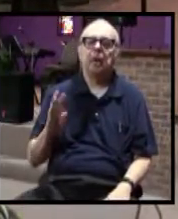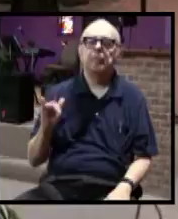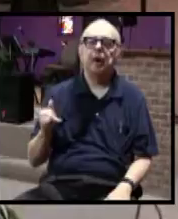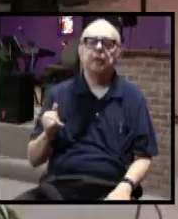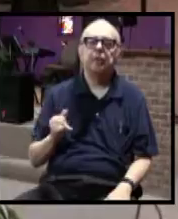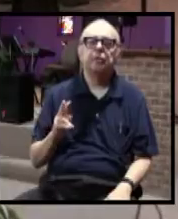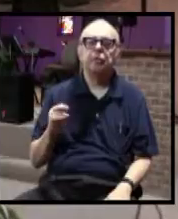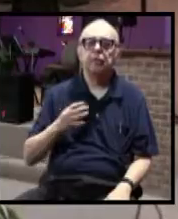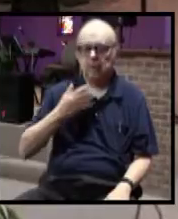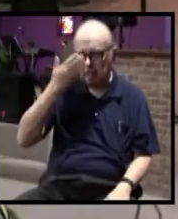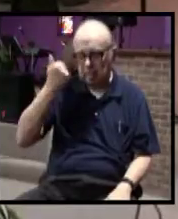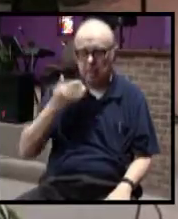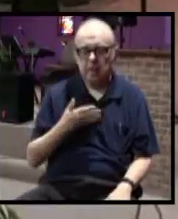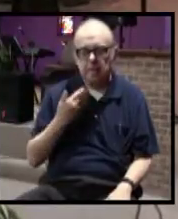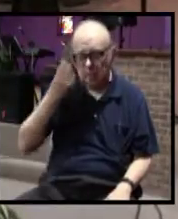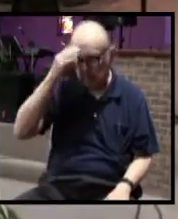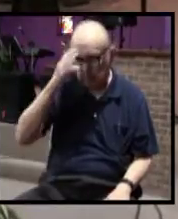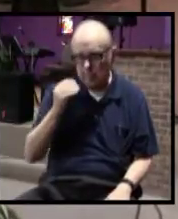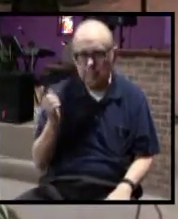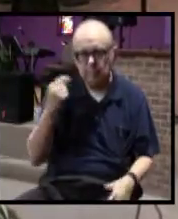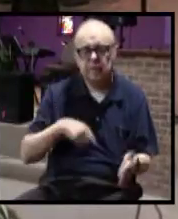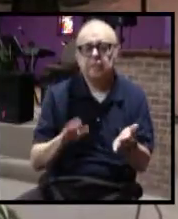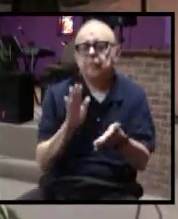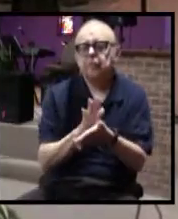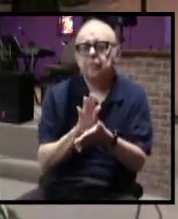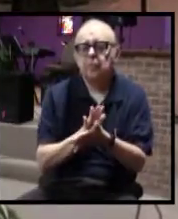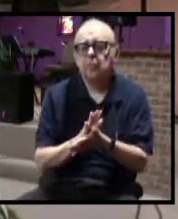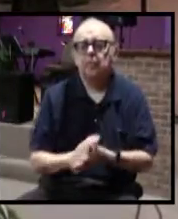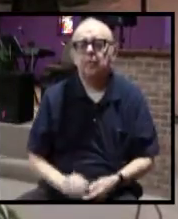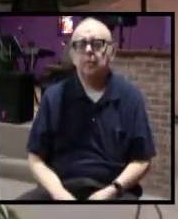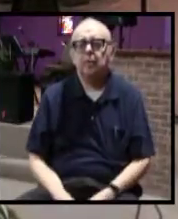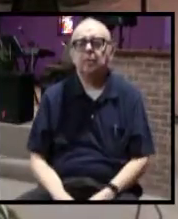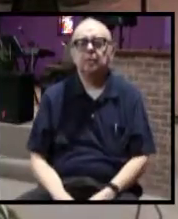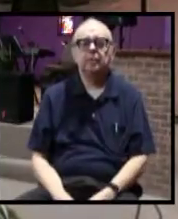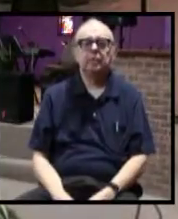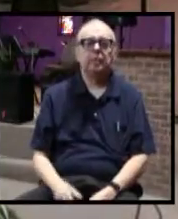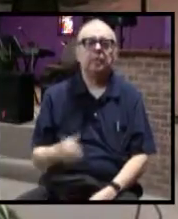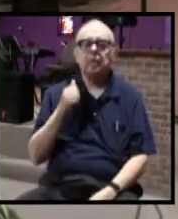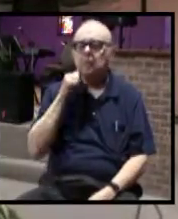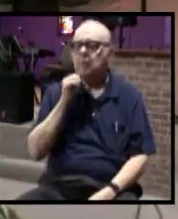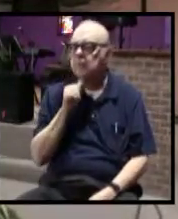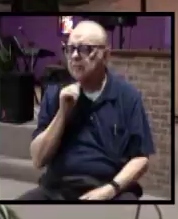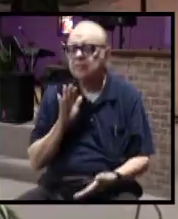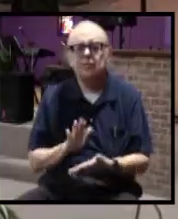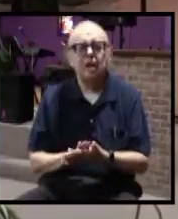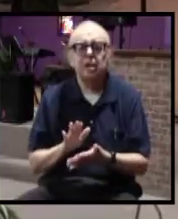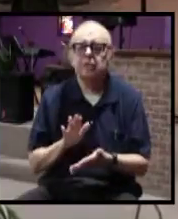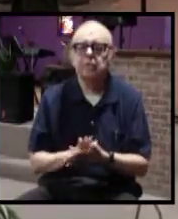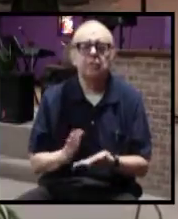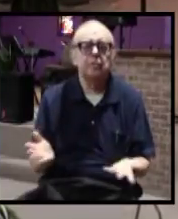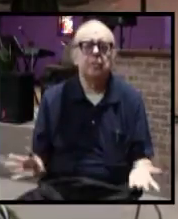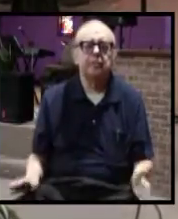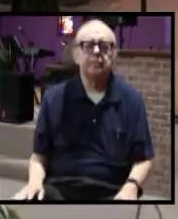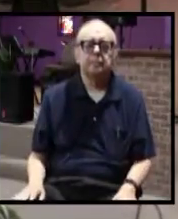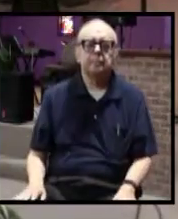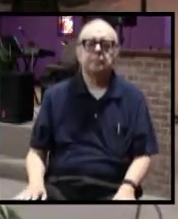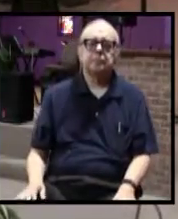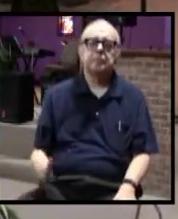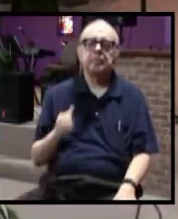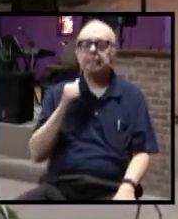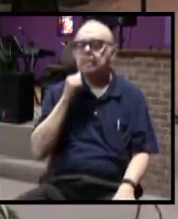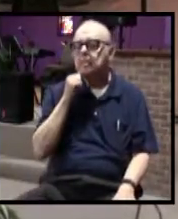men or the two young boys that were coming in to the school. She wasn't even in the school.